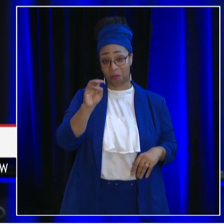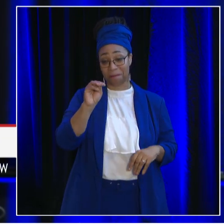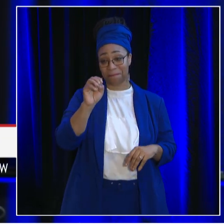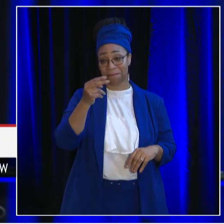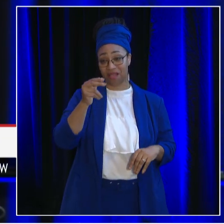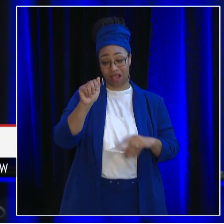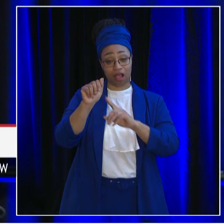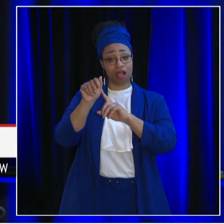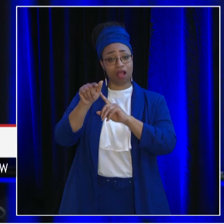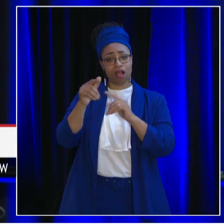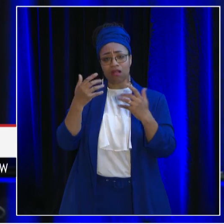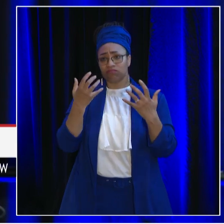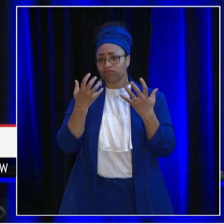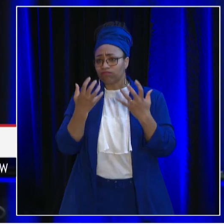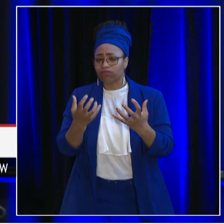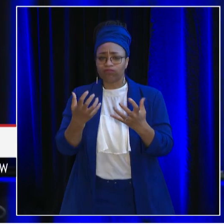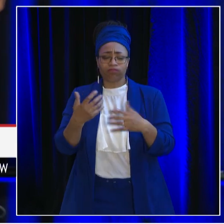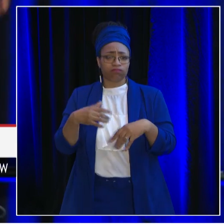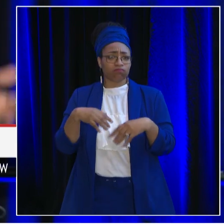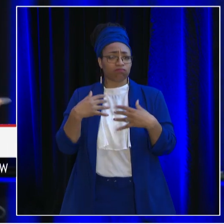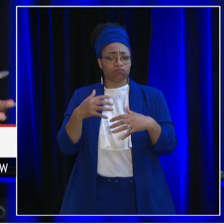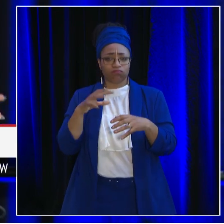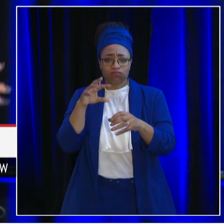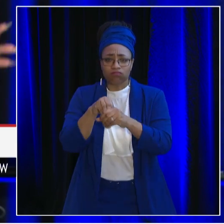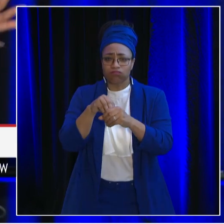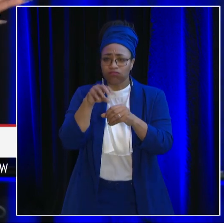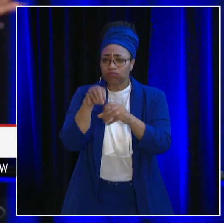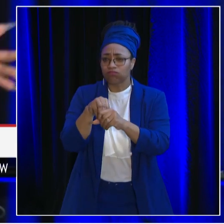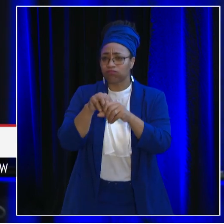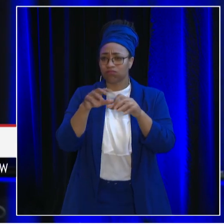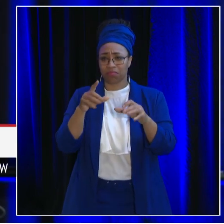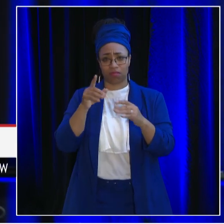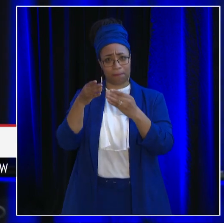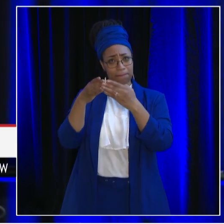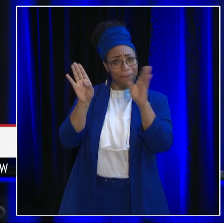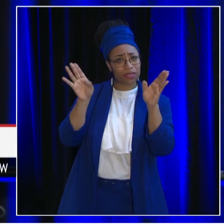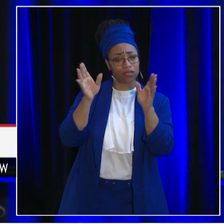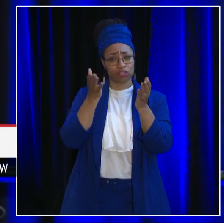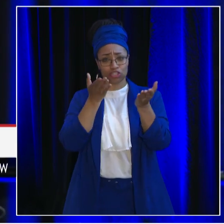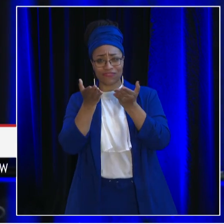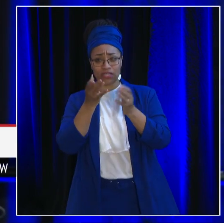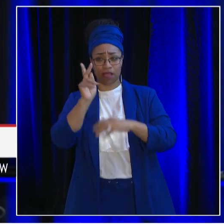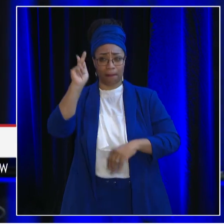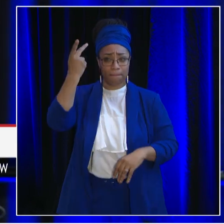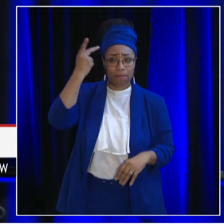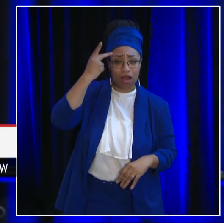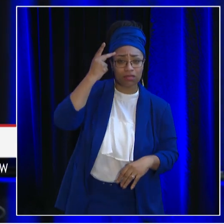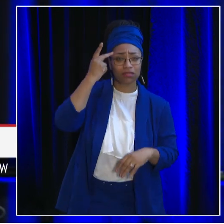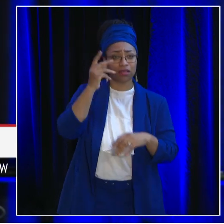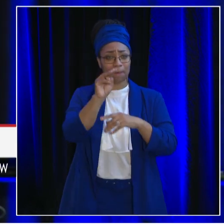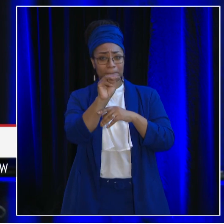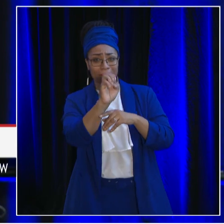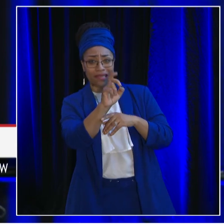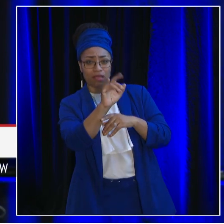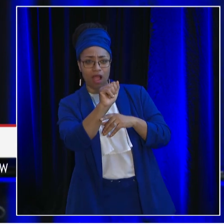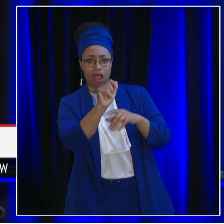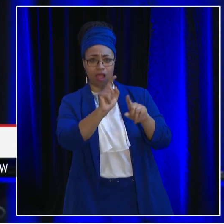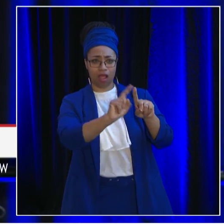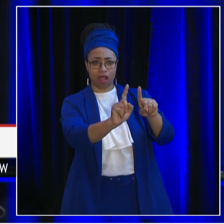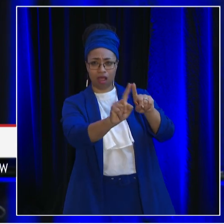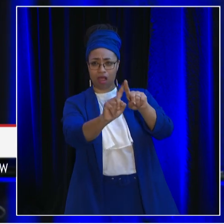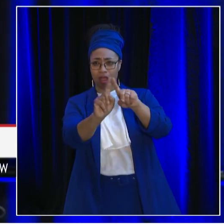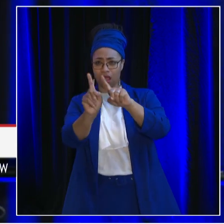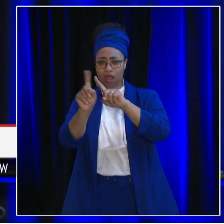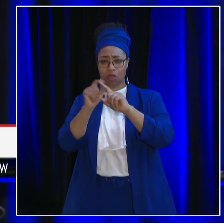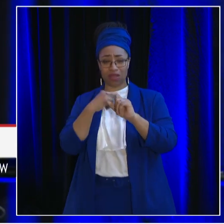participated in my first media literacy program. I learned about the political process. But about 10 years ago, I realized that if I really wanted to make